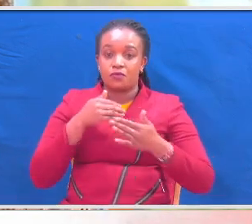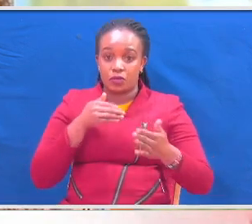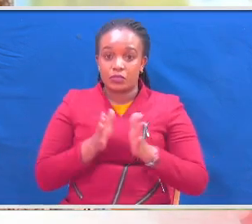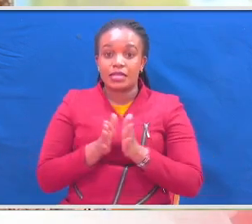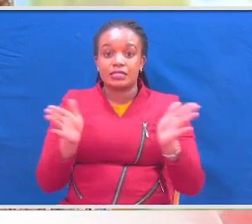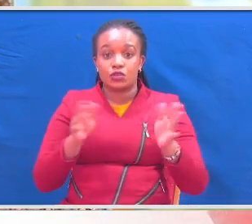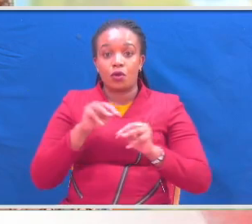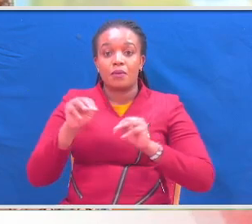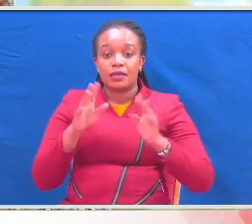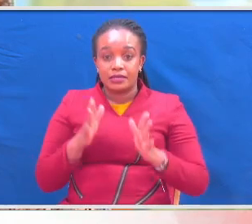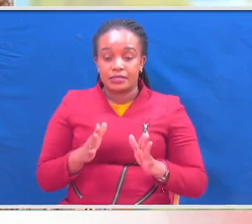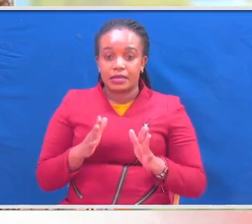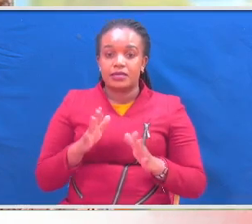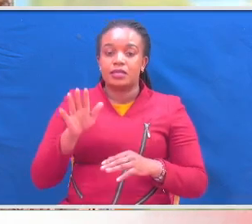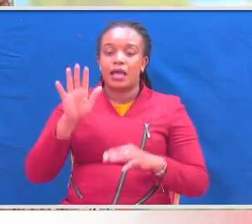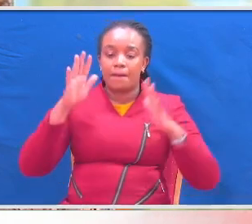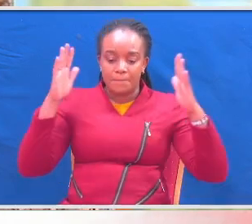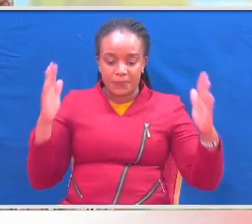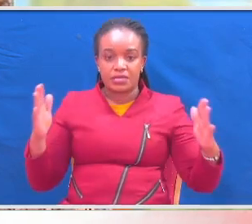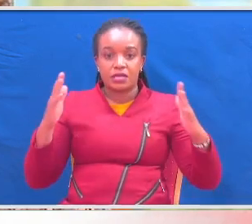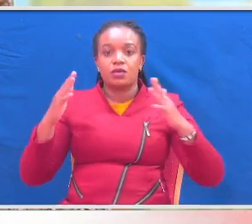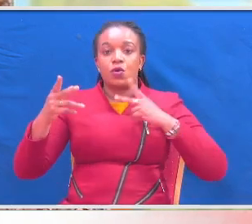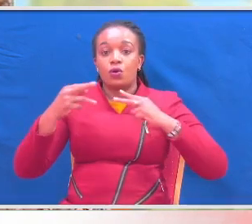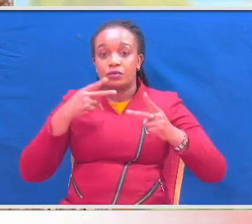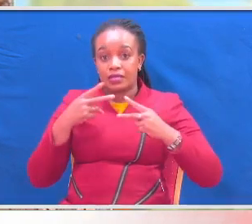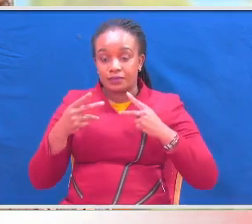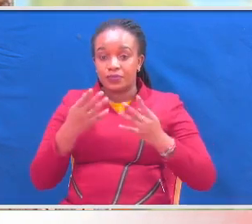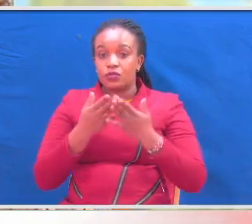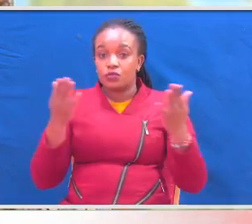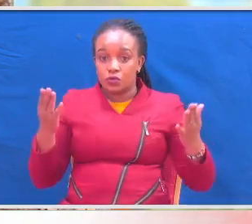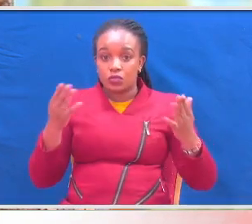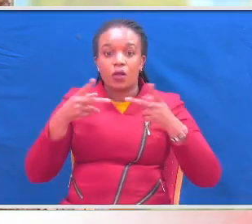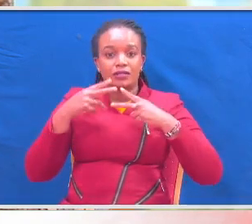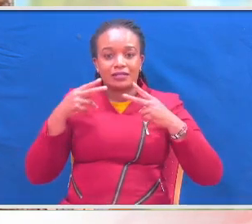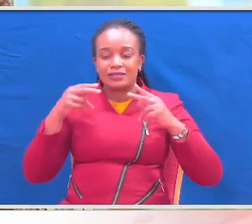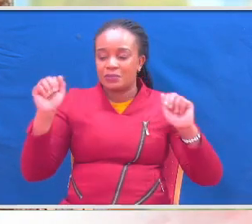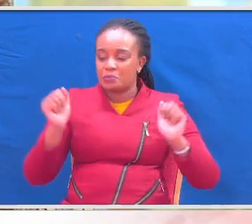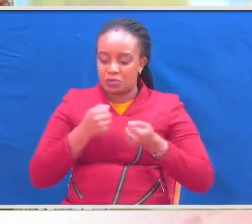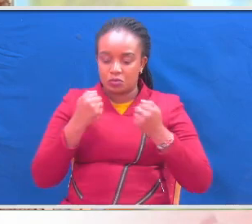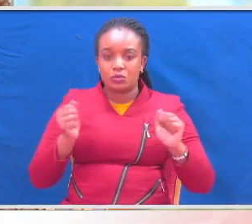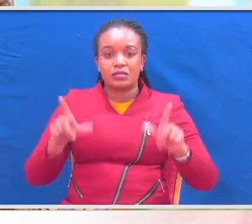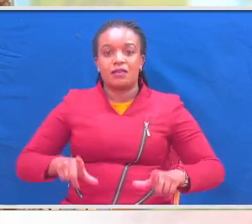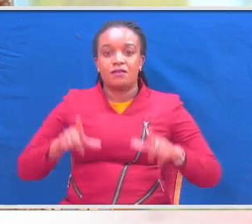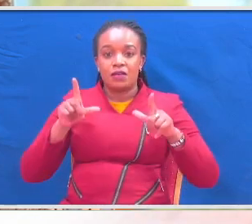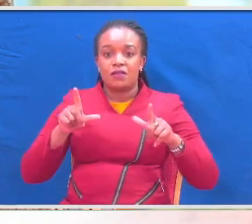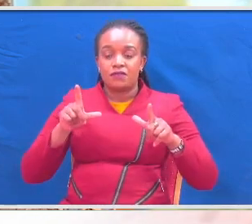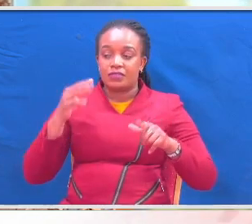These five-star hotels that you're looking at, in my own opinion, they cannot survive 3 years